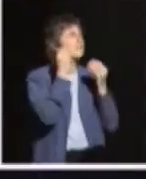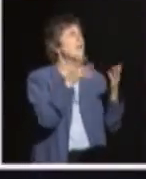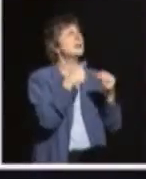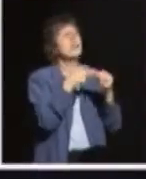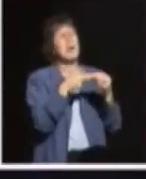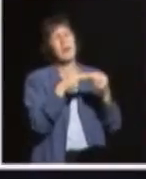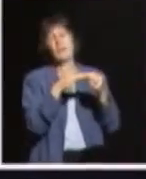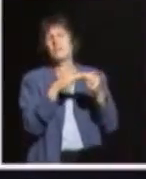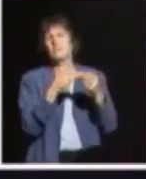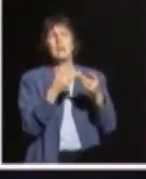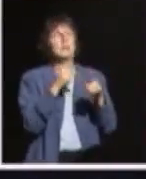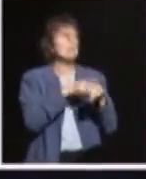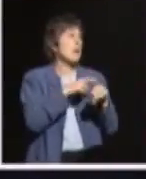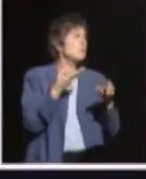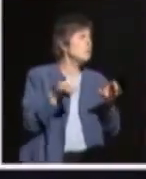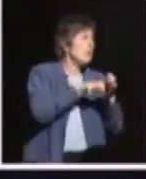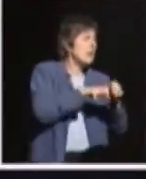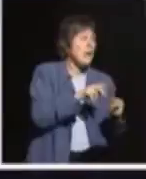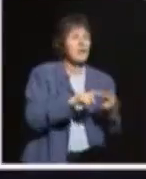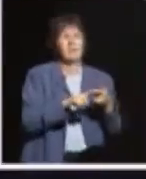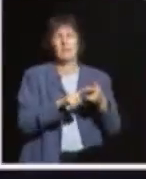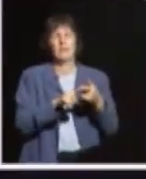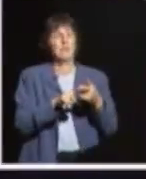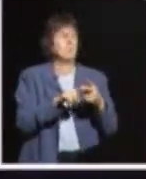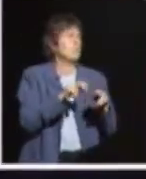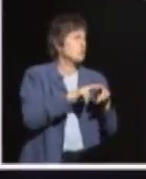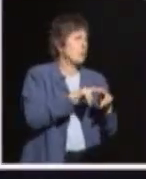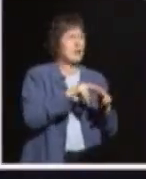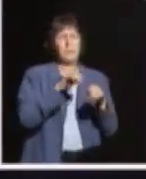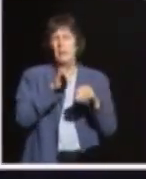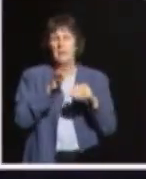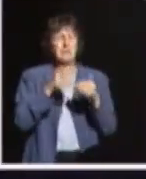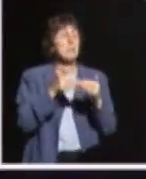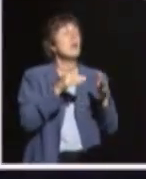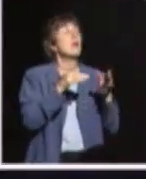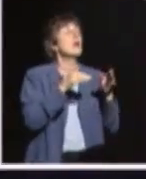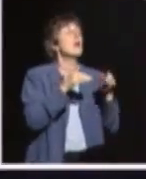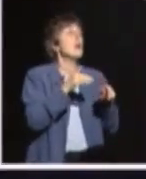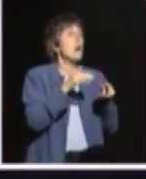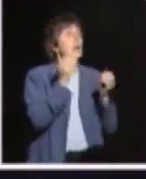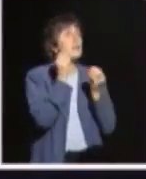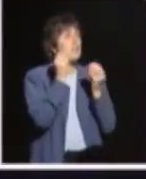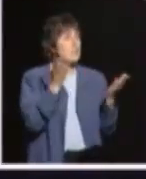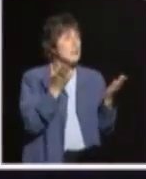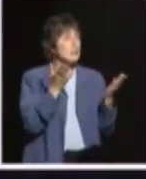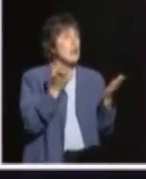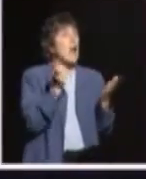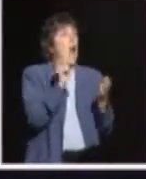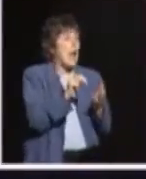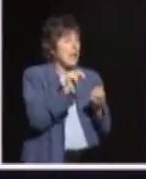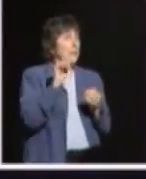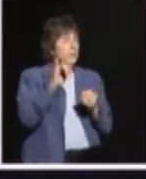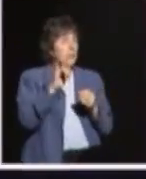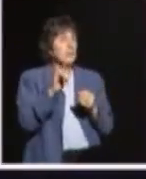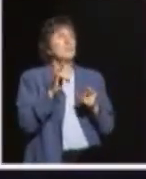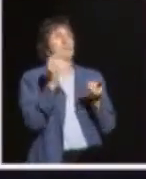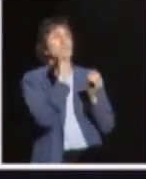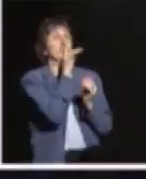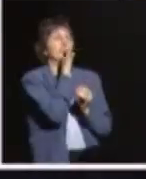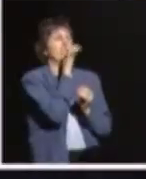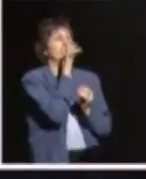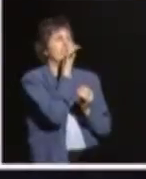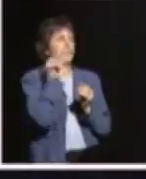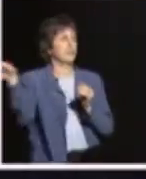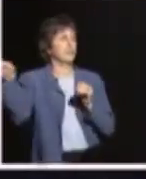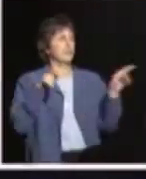a timely and orderly fashion. On trains and planes, even more essential information is delivered by voice, and deaf and hard